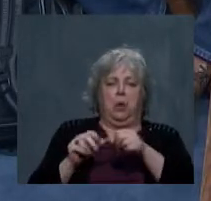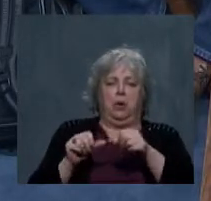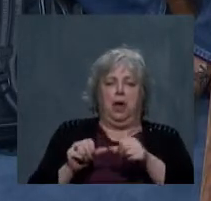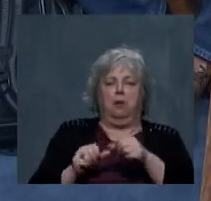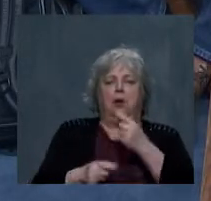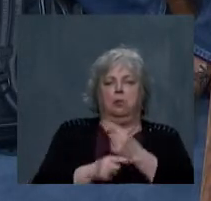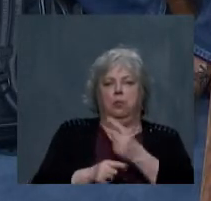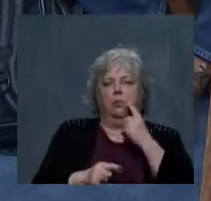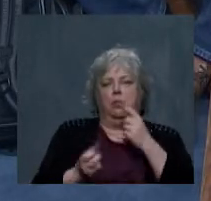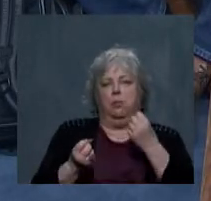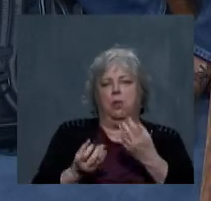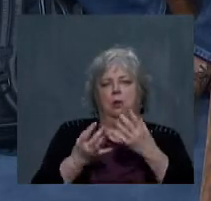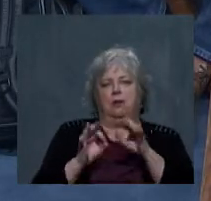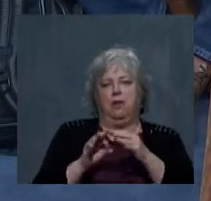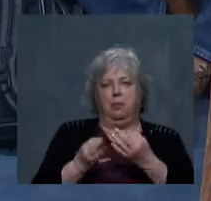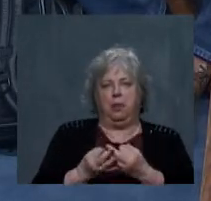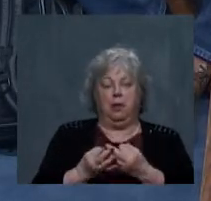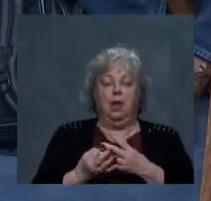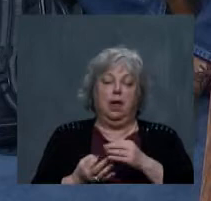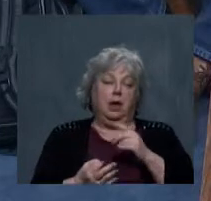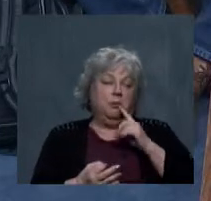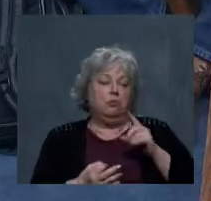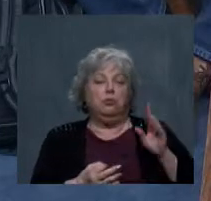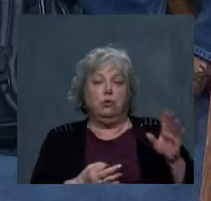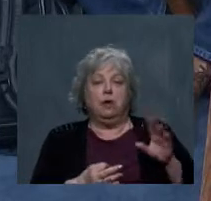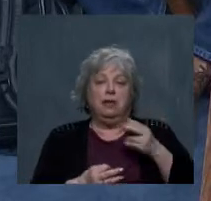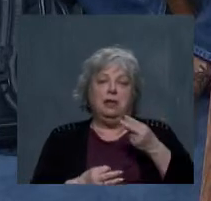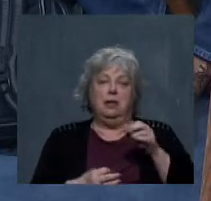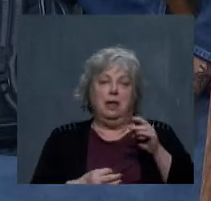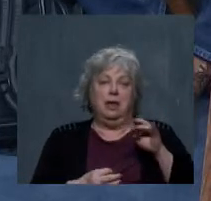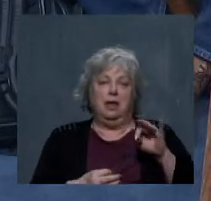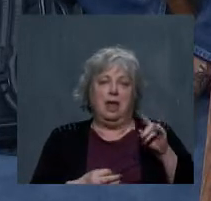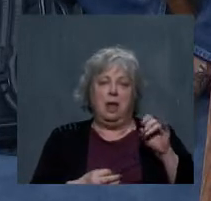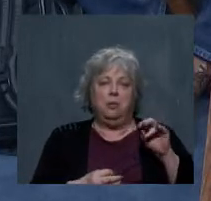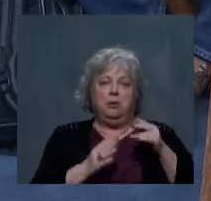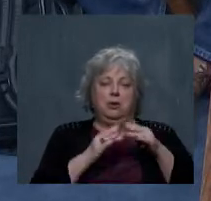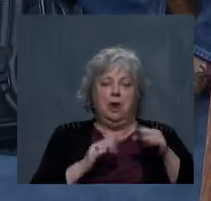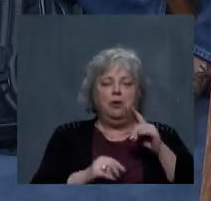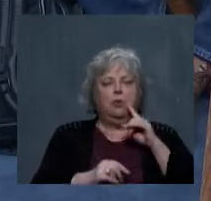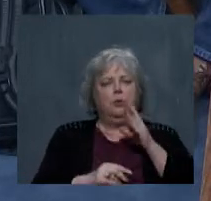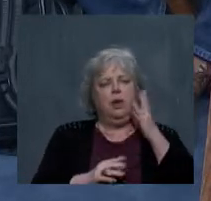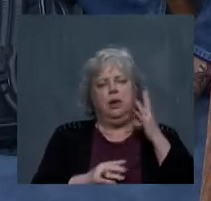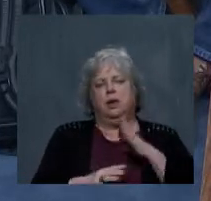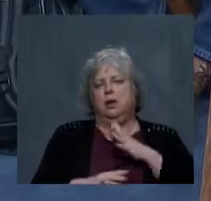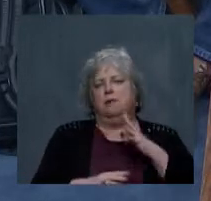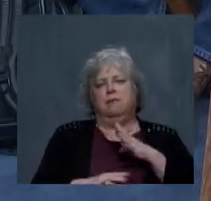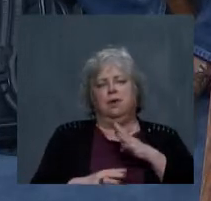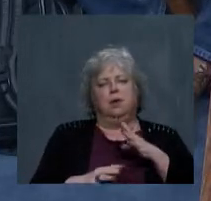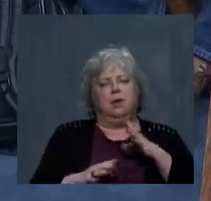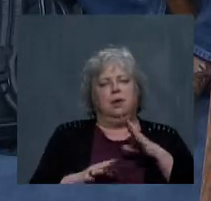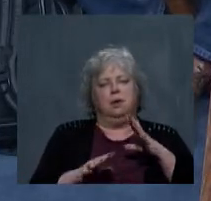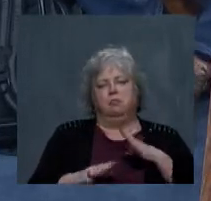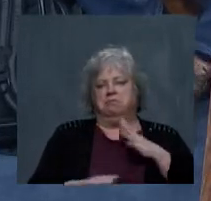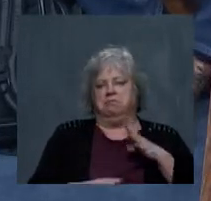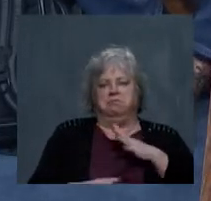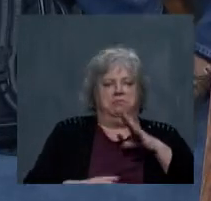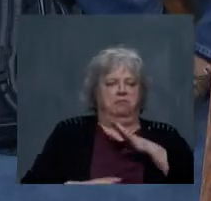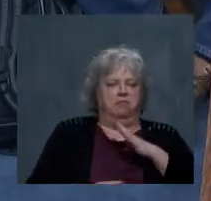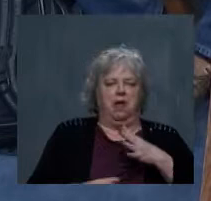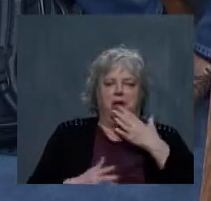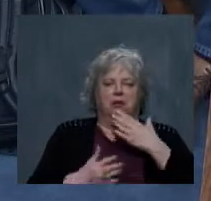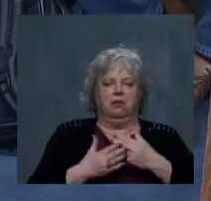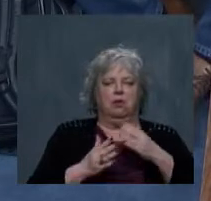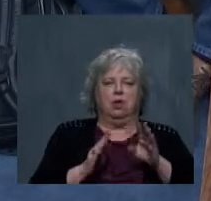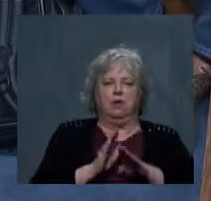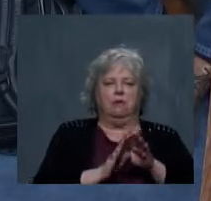sure it will be a very fine development. I'm not questioning that at all. But I would tell you that it's not the right place. It needs to pick it